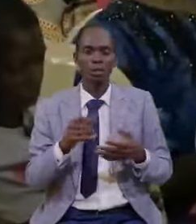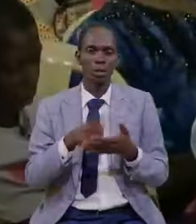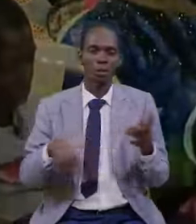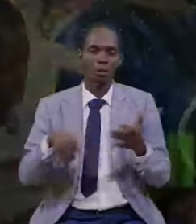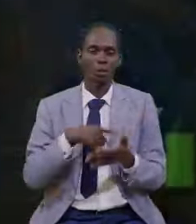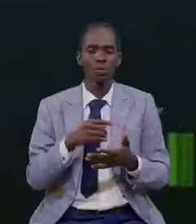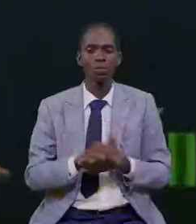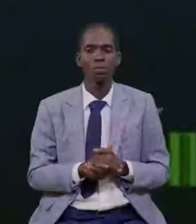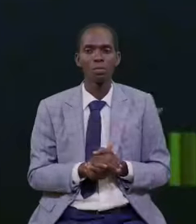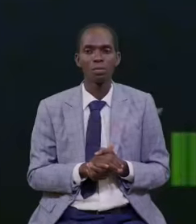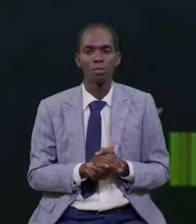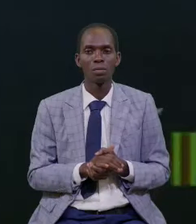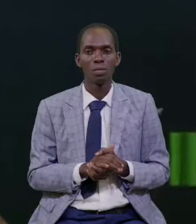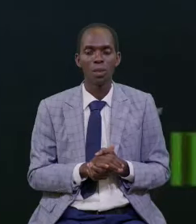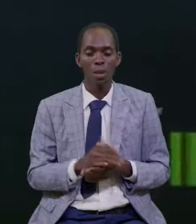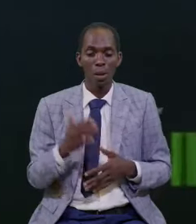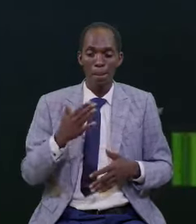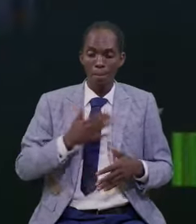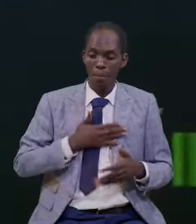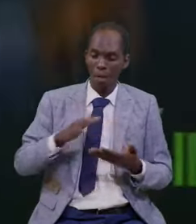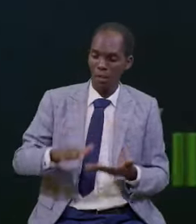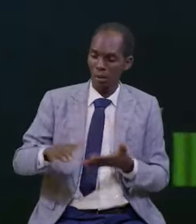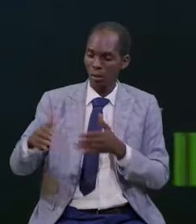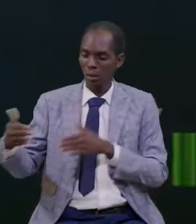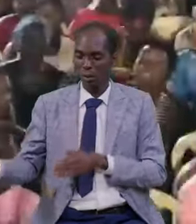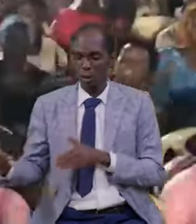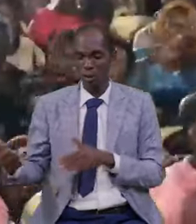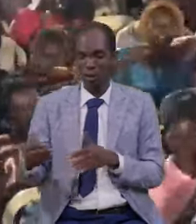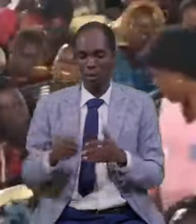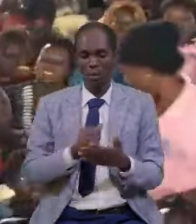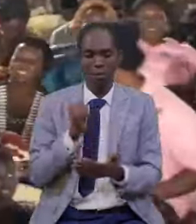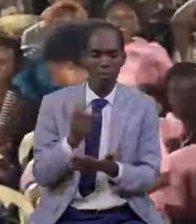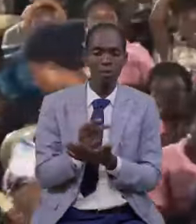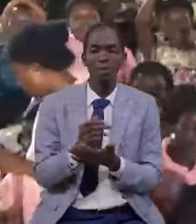My death sentence is canceled.